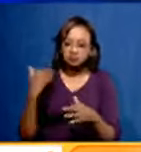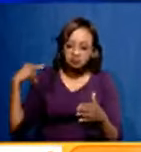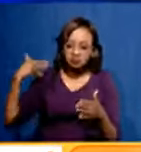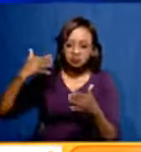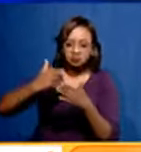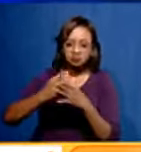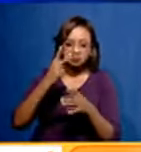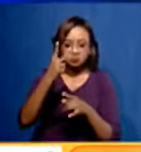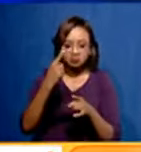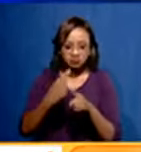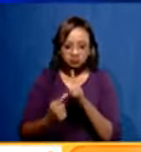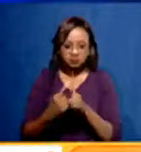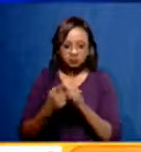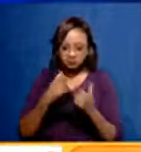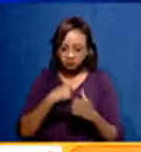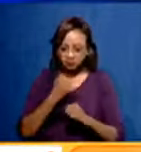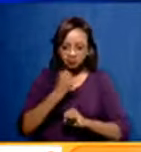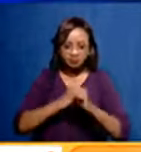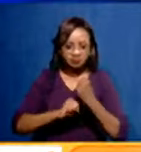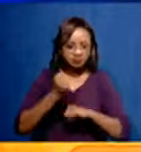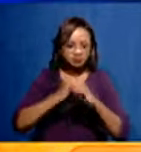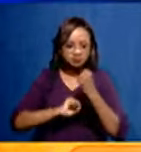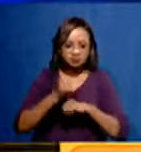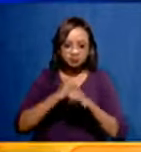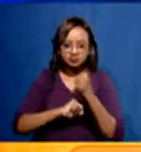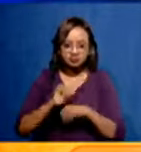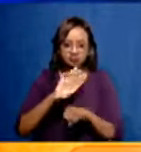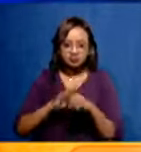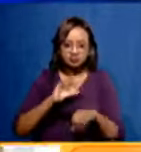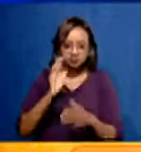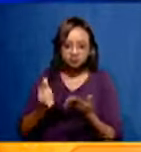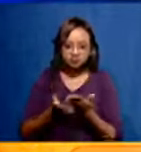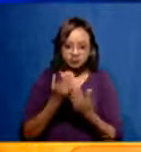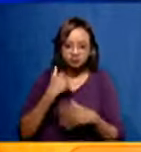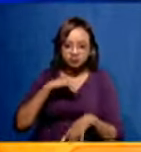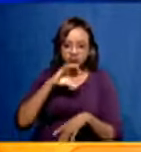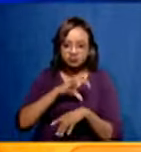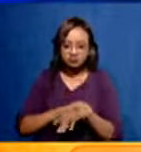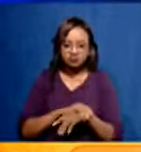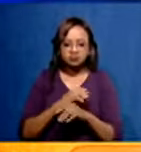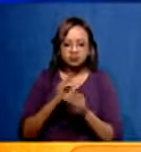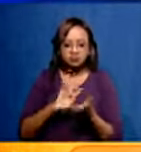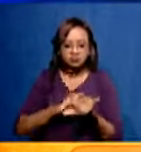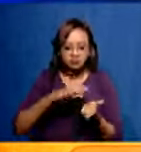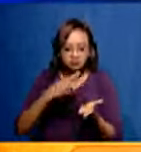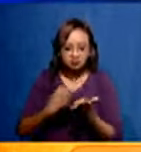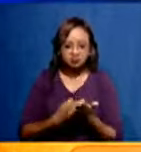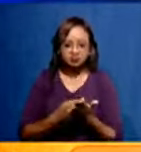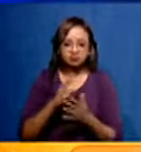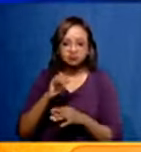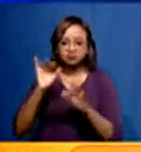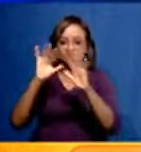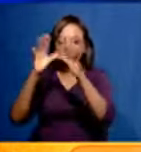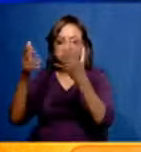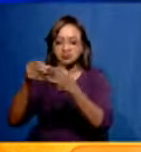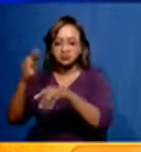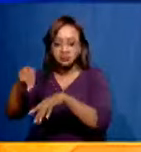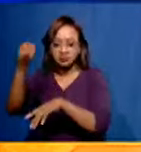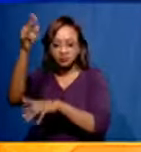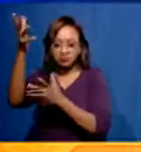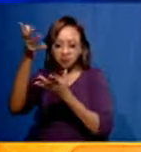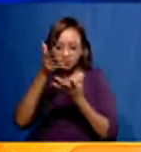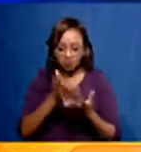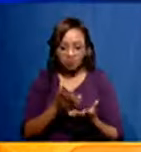extremely active in mobilizing financial resources from the global north to Africa on